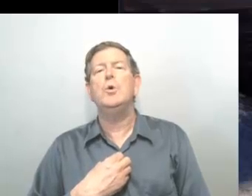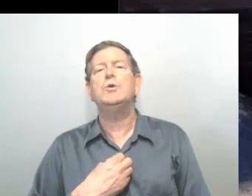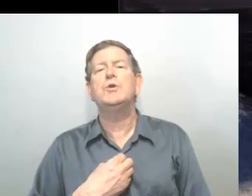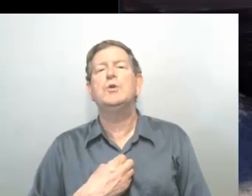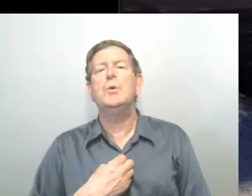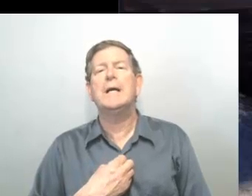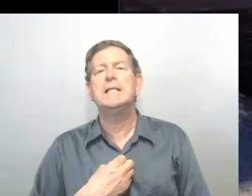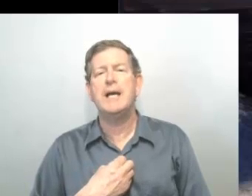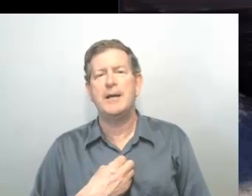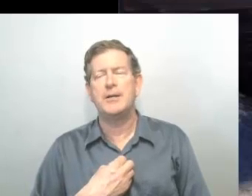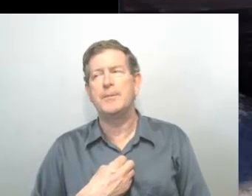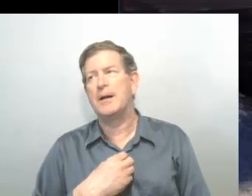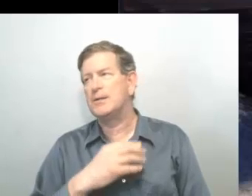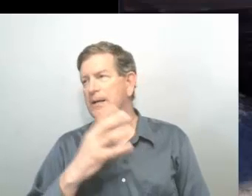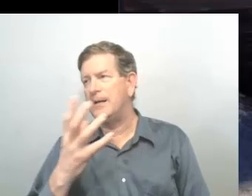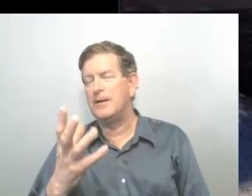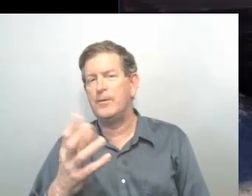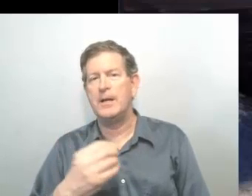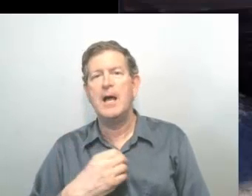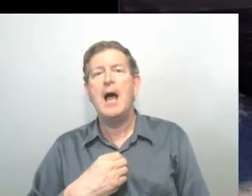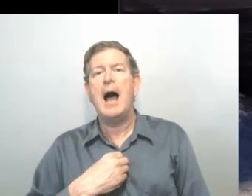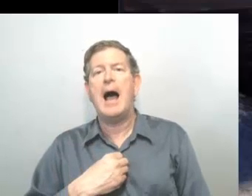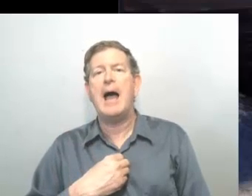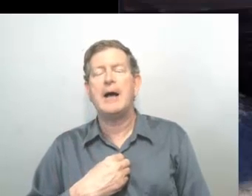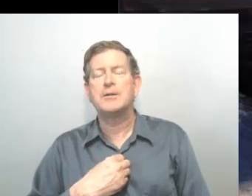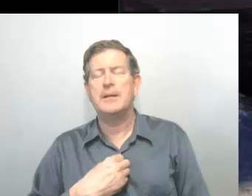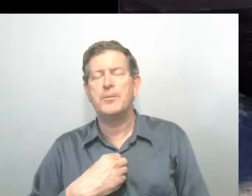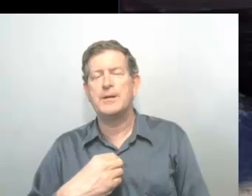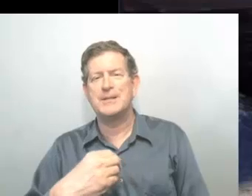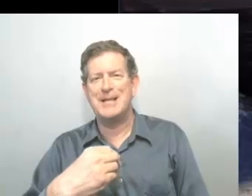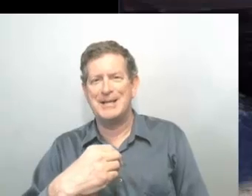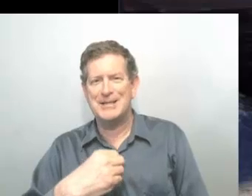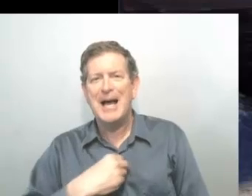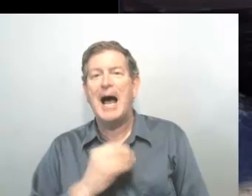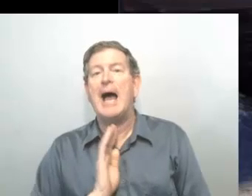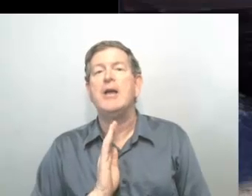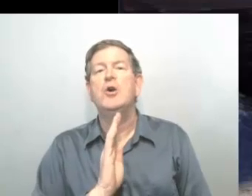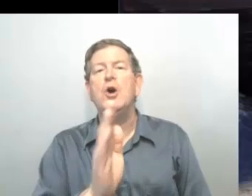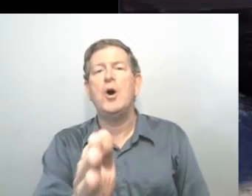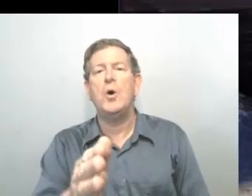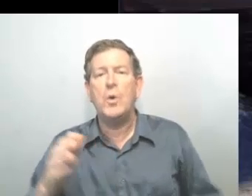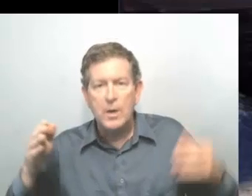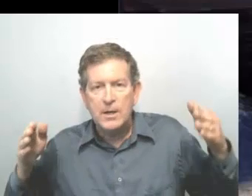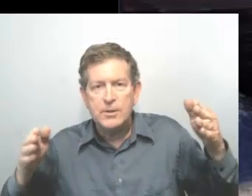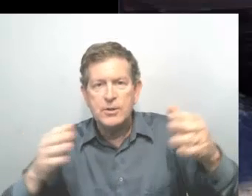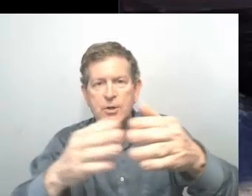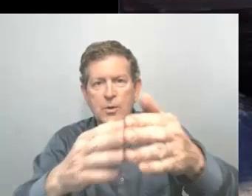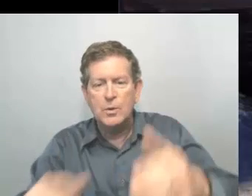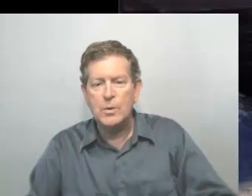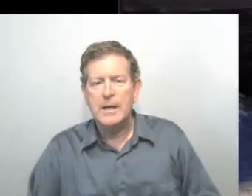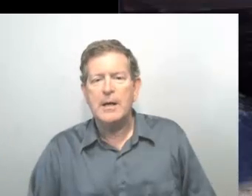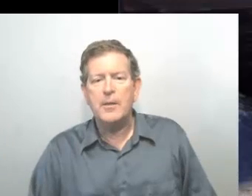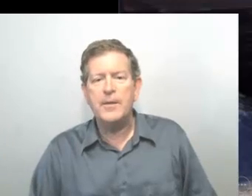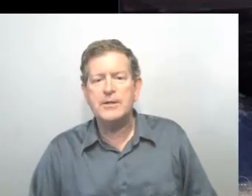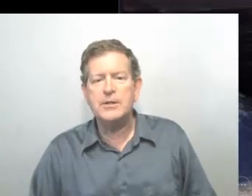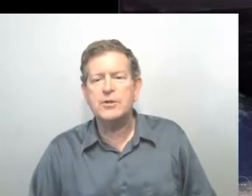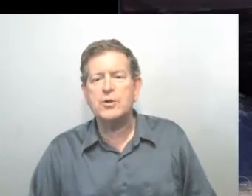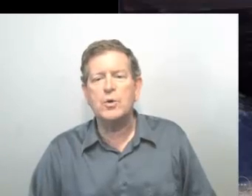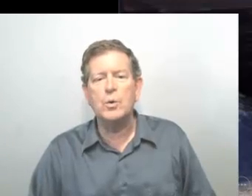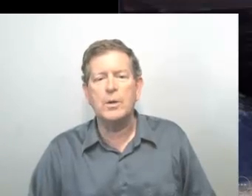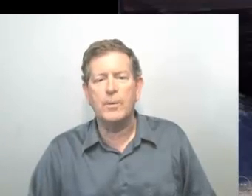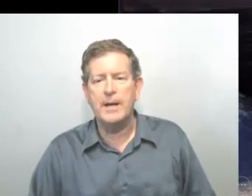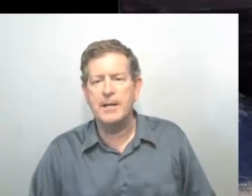I used to attend, but I'll say that differently. I'll say it in the present tense. I go to